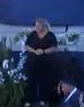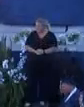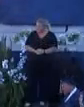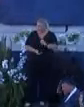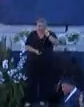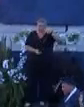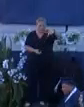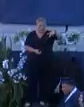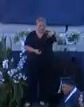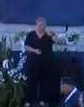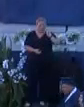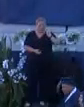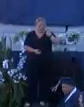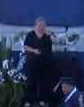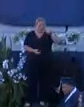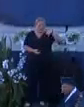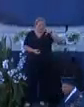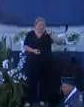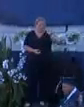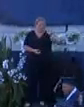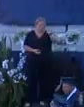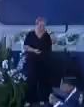AP Eclipse Award, cream.